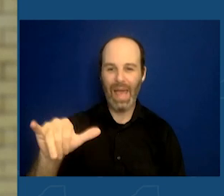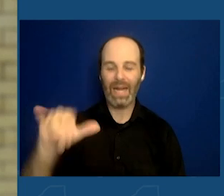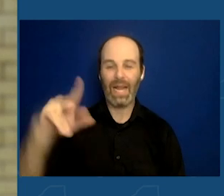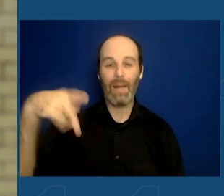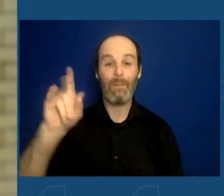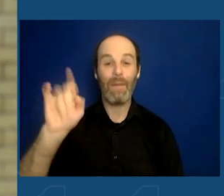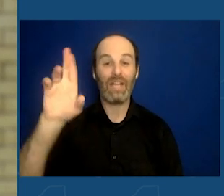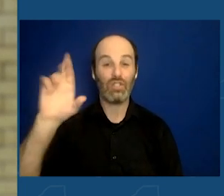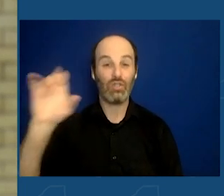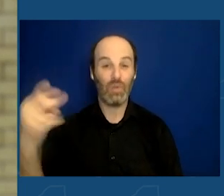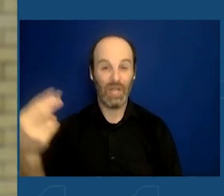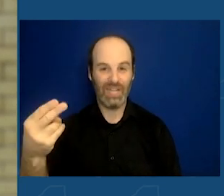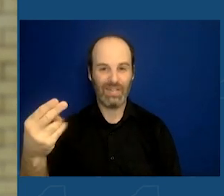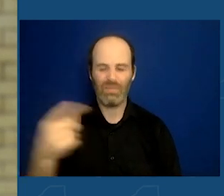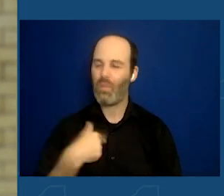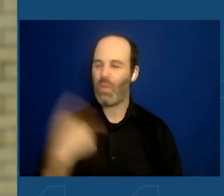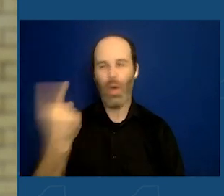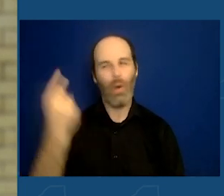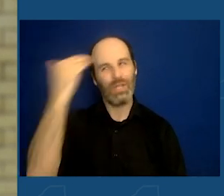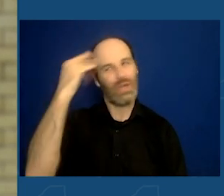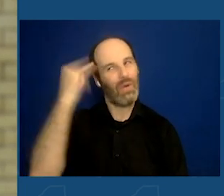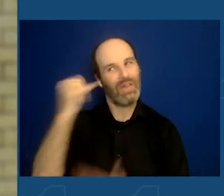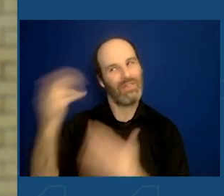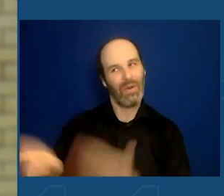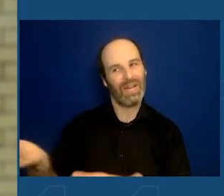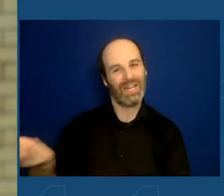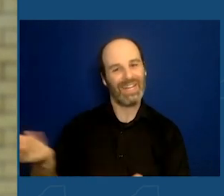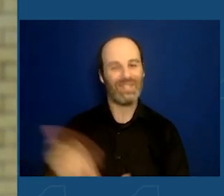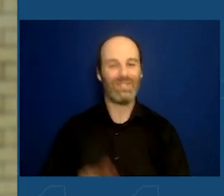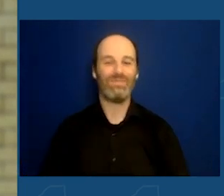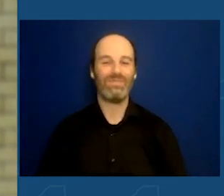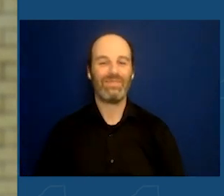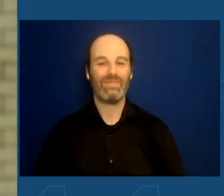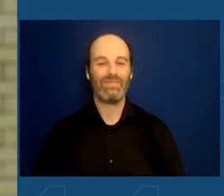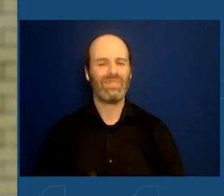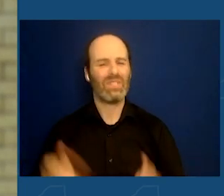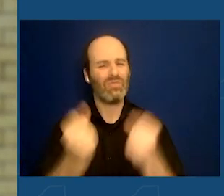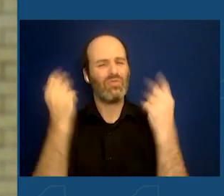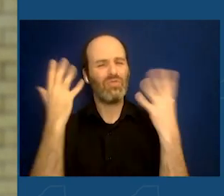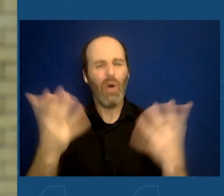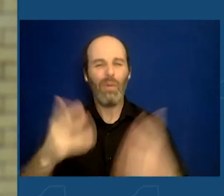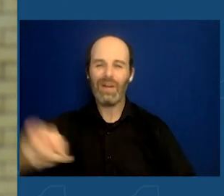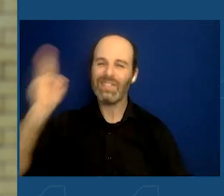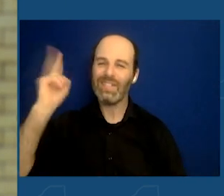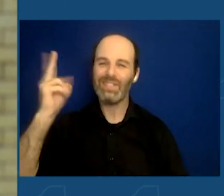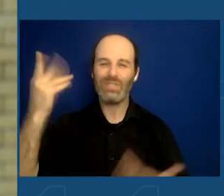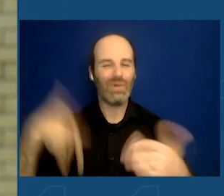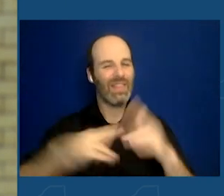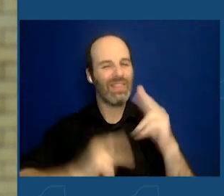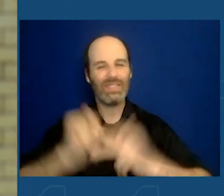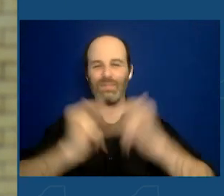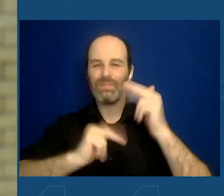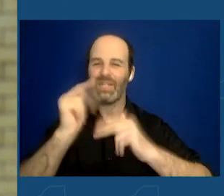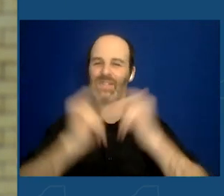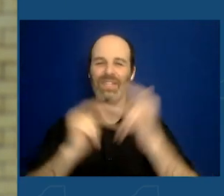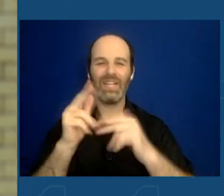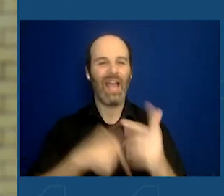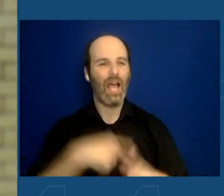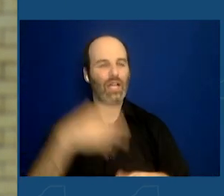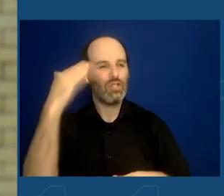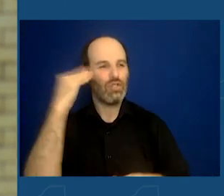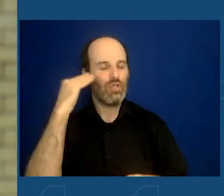always know when you're here. So there's so much history, as I said, here in this building, and it's been known as the Bat Cave, and